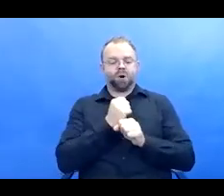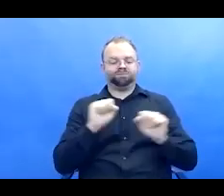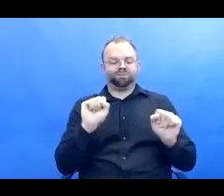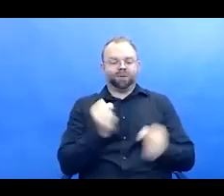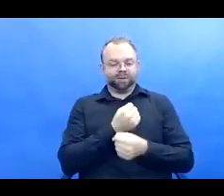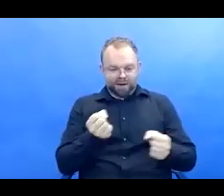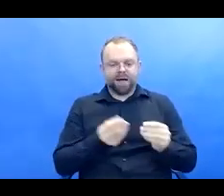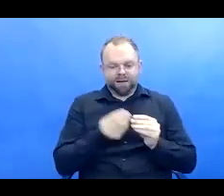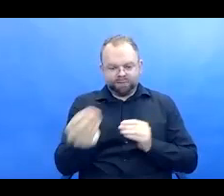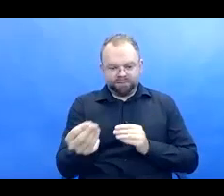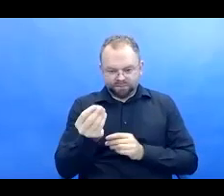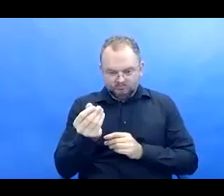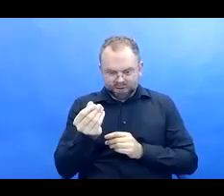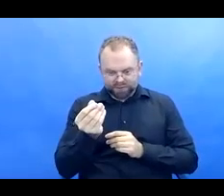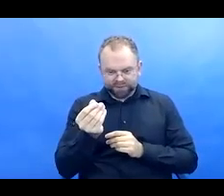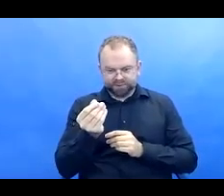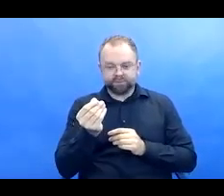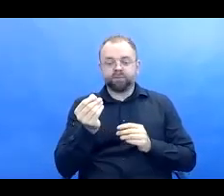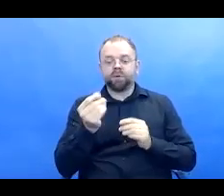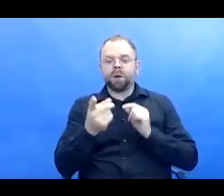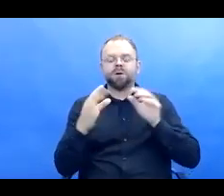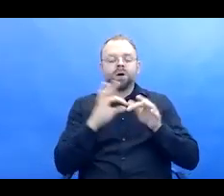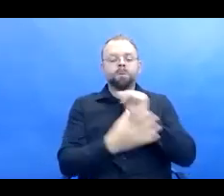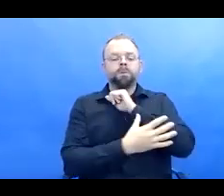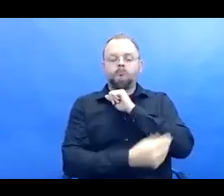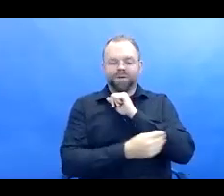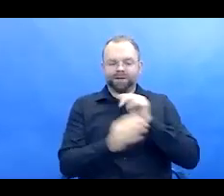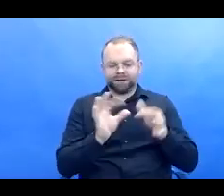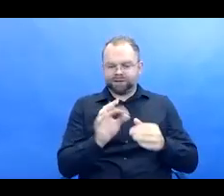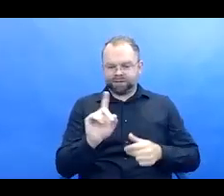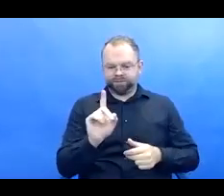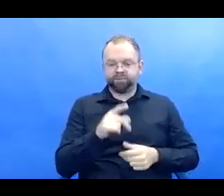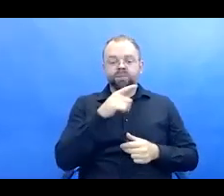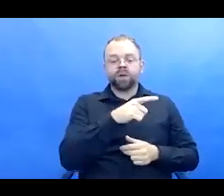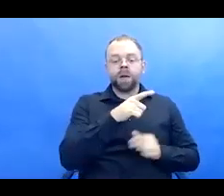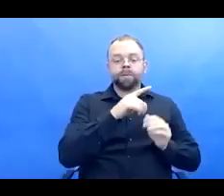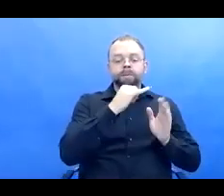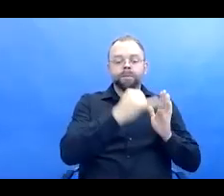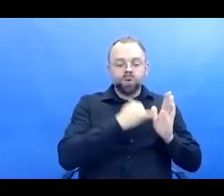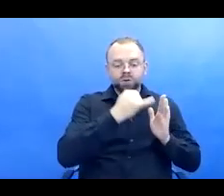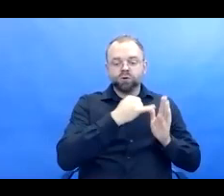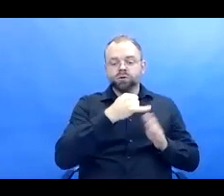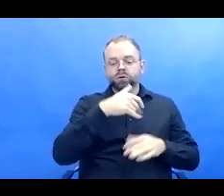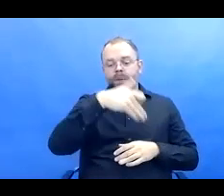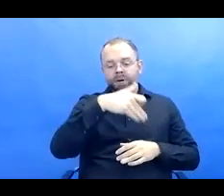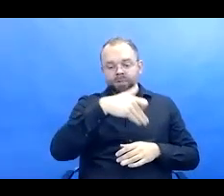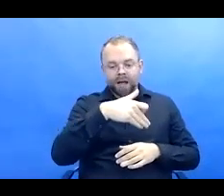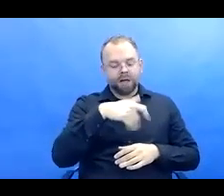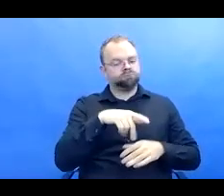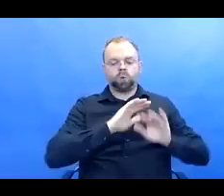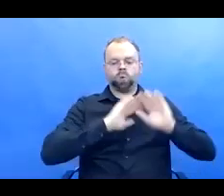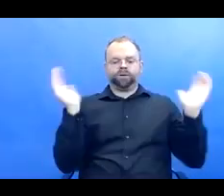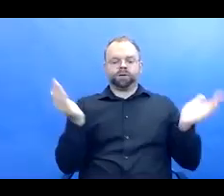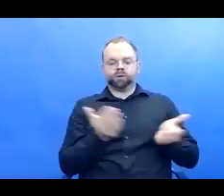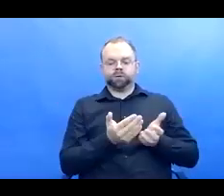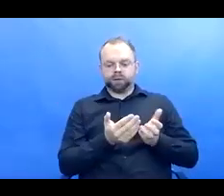behind it that are beyond disability, that are more about the social compact and what social protection role,